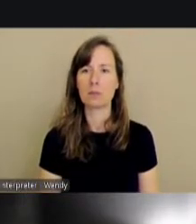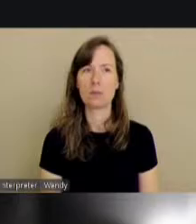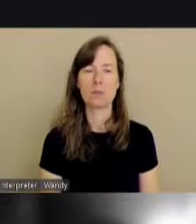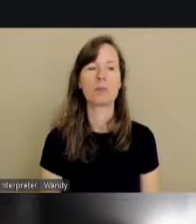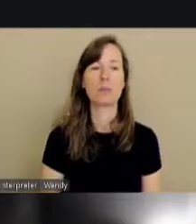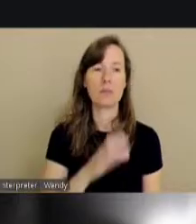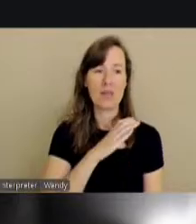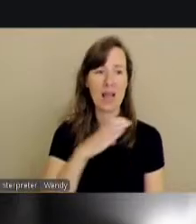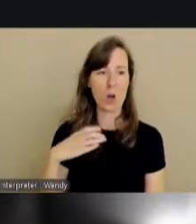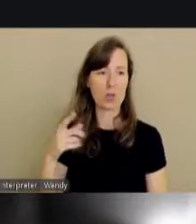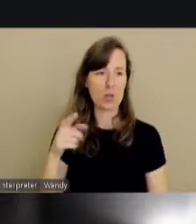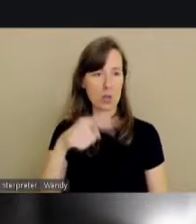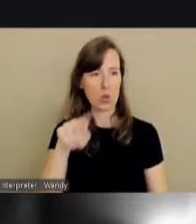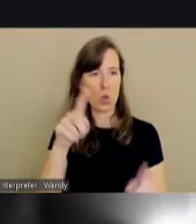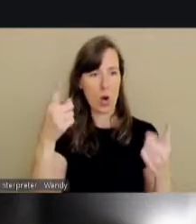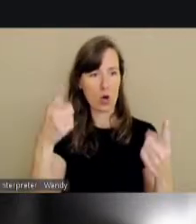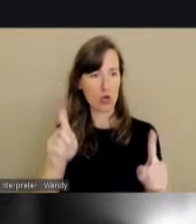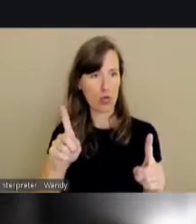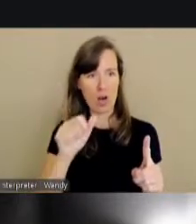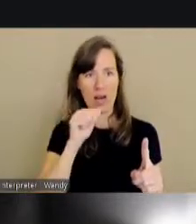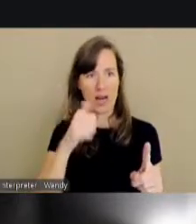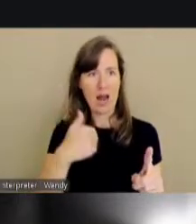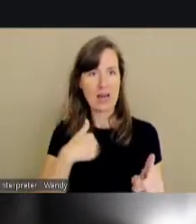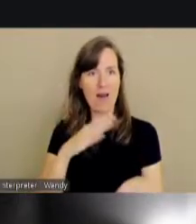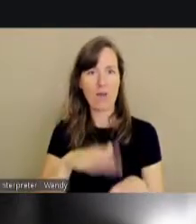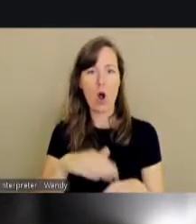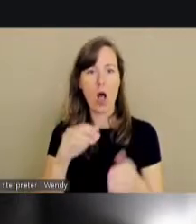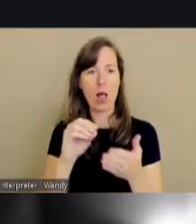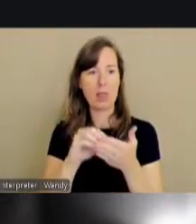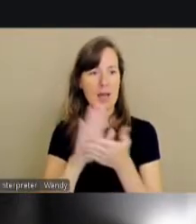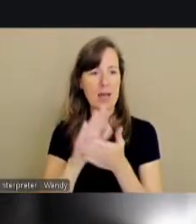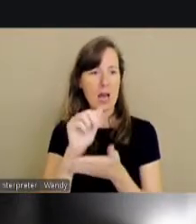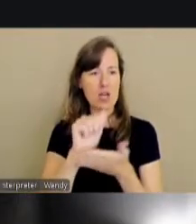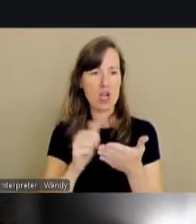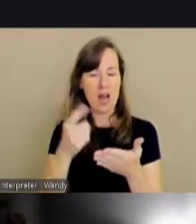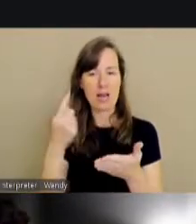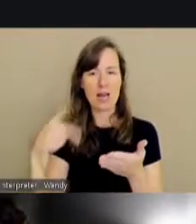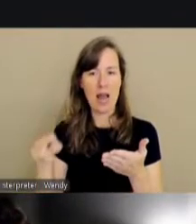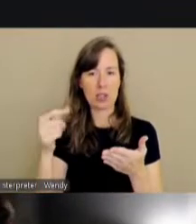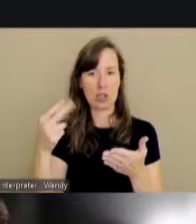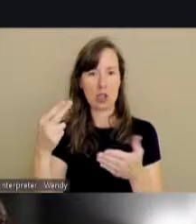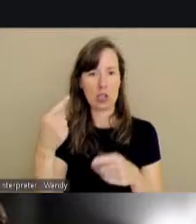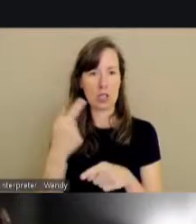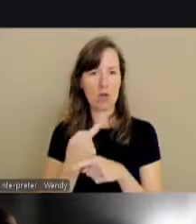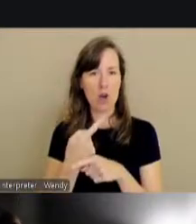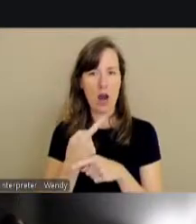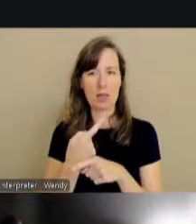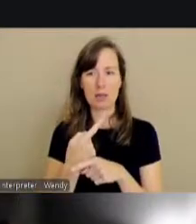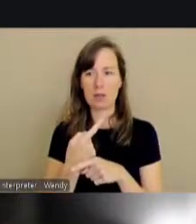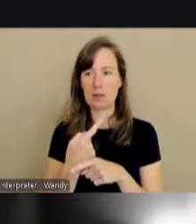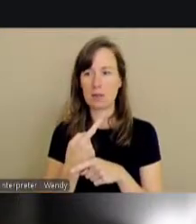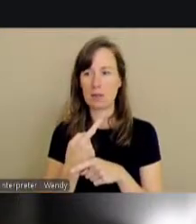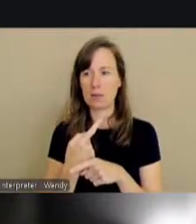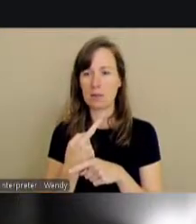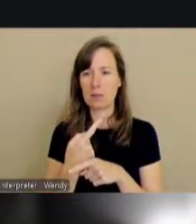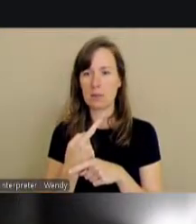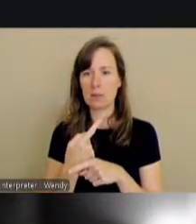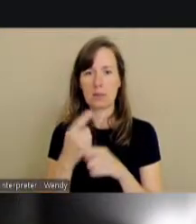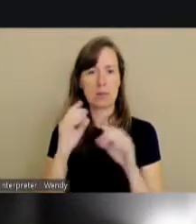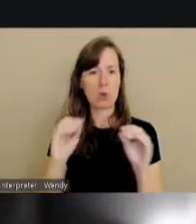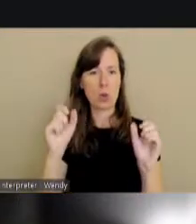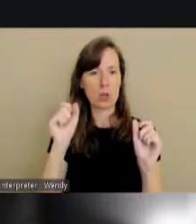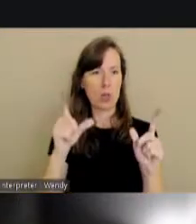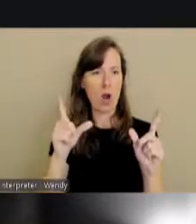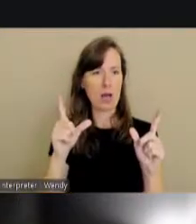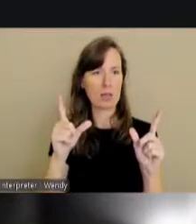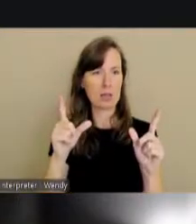Counselor, you agreed not to have this on the agenda next Thursday, correct? Just want to make sure. I don't want any surprises.